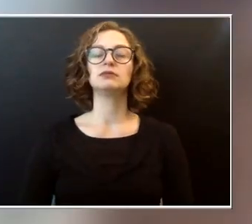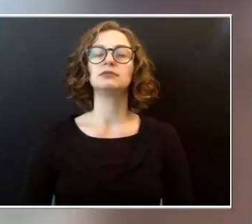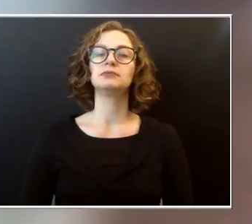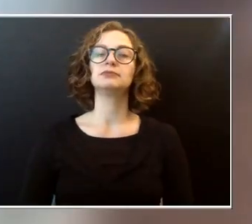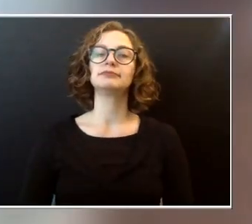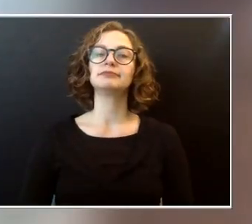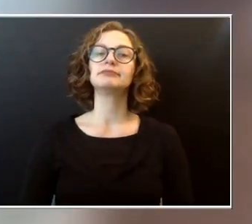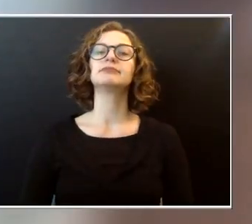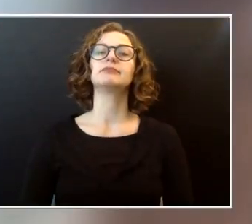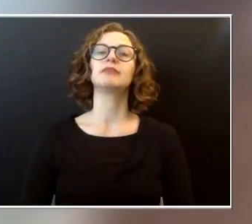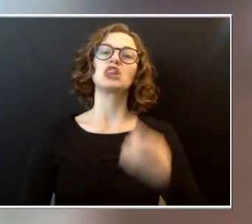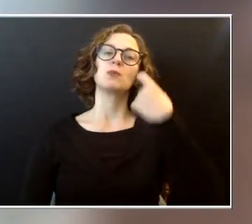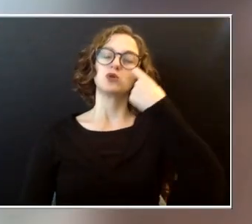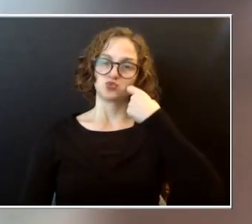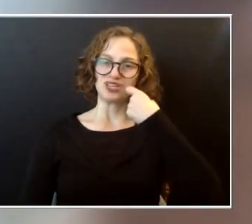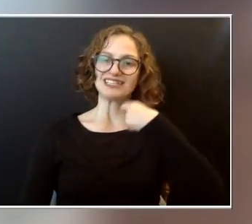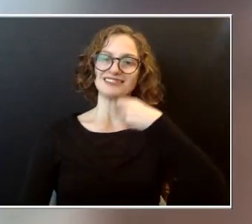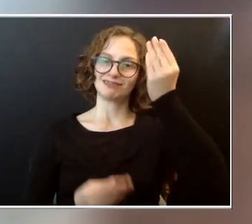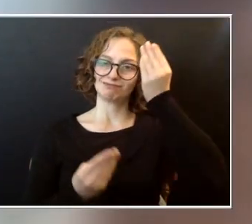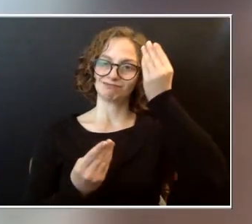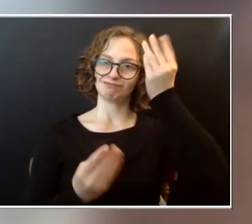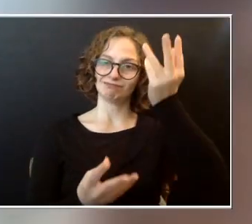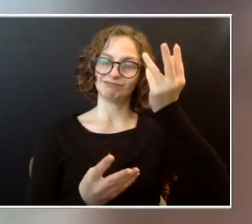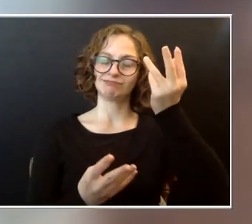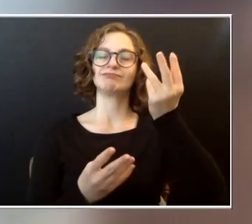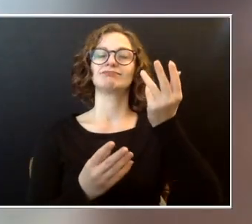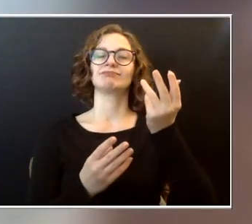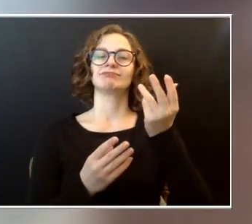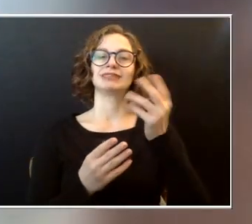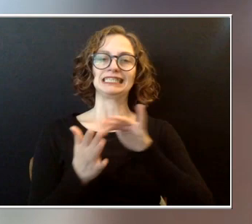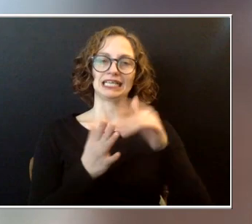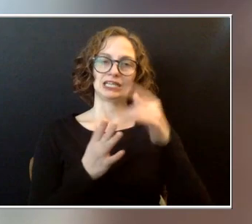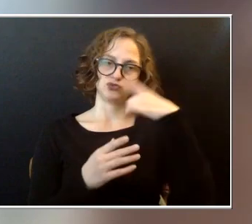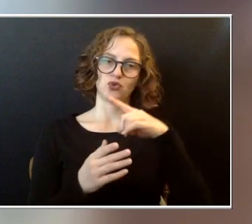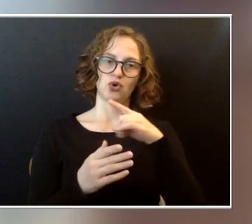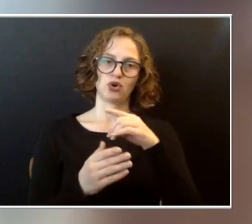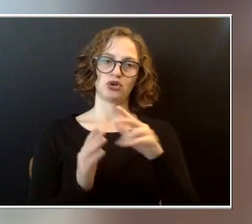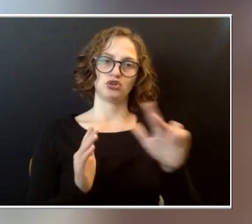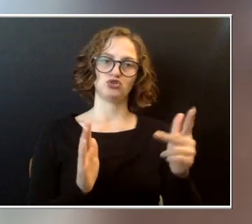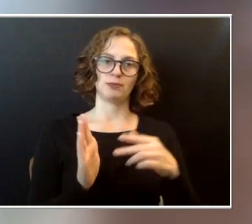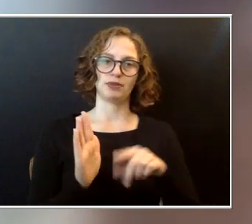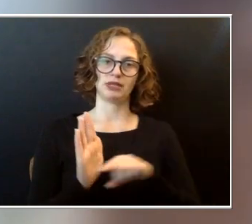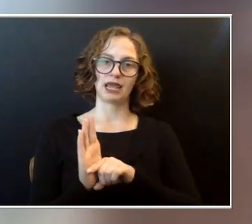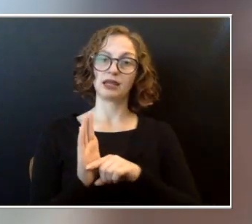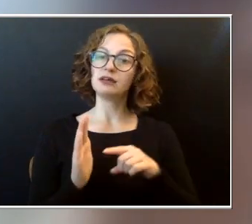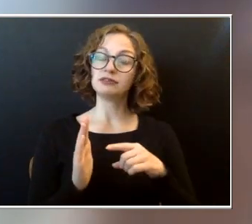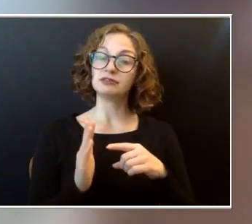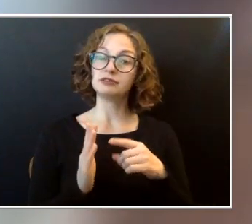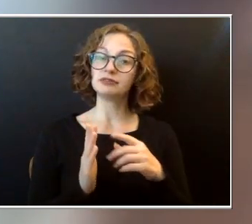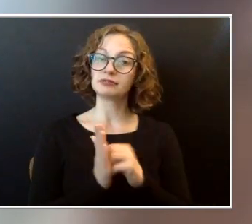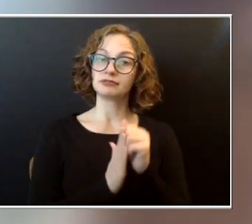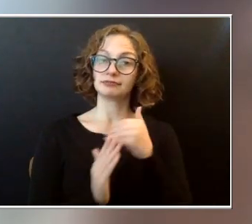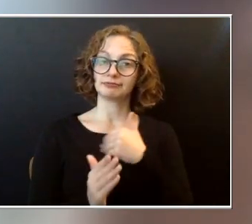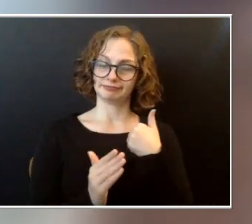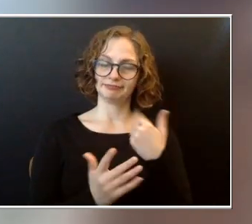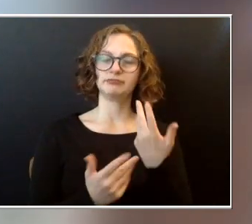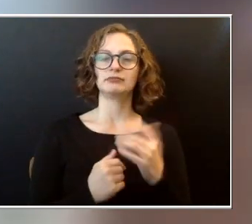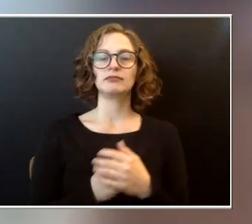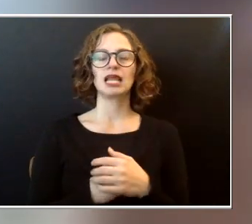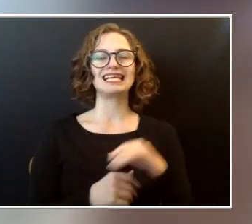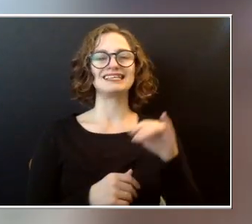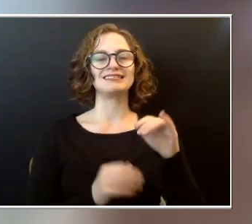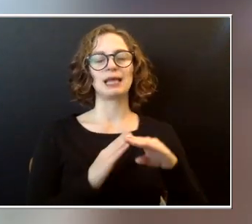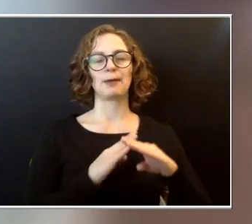recent updated addition to triple-negative breast cancer, as we talked about earlier, was immunotherapy. And the